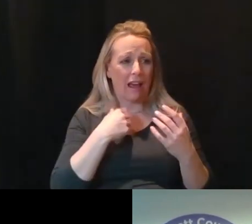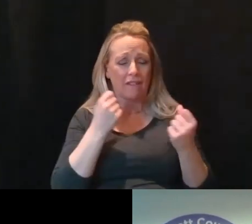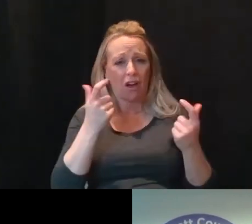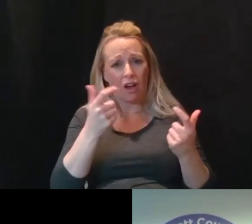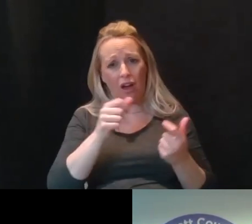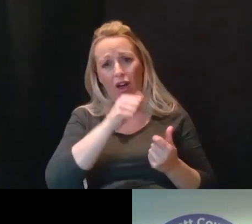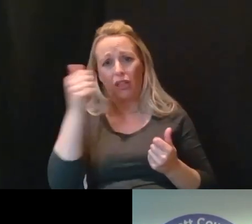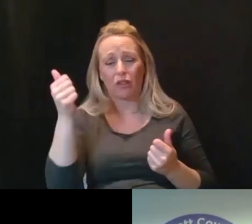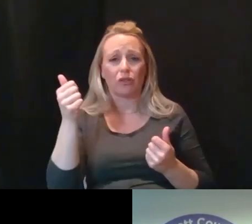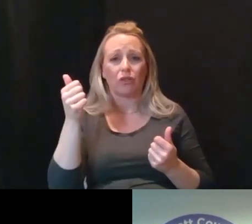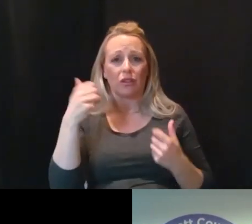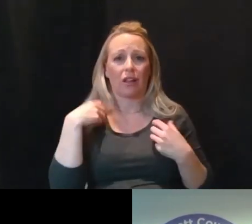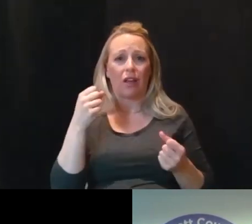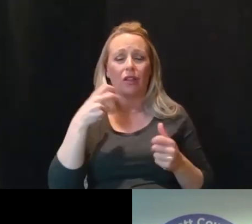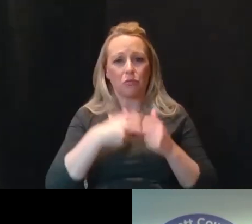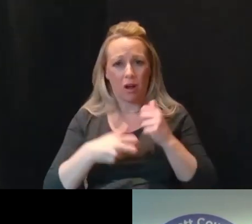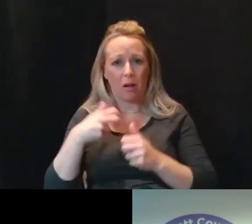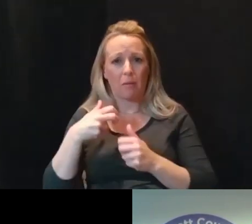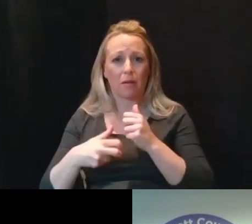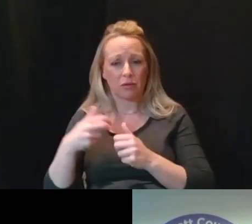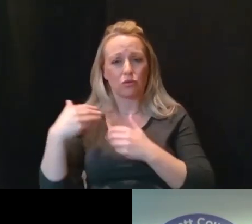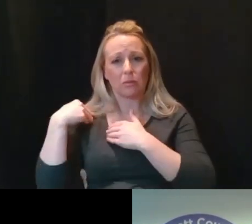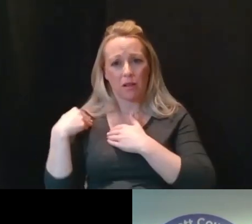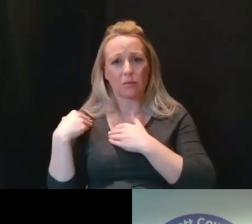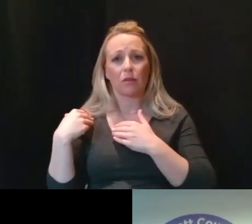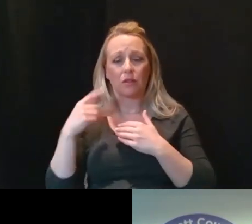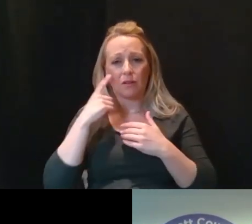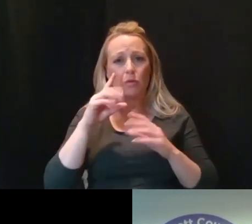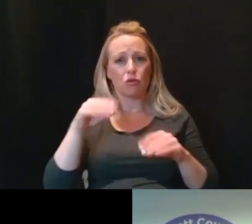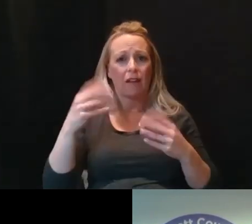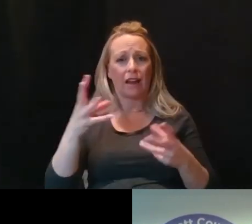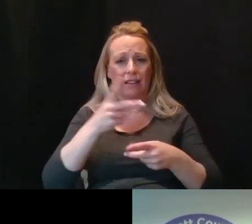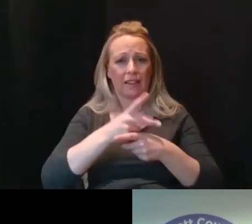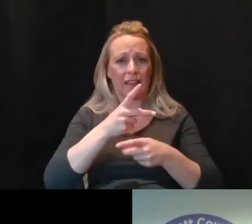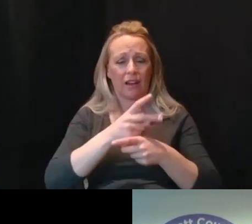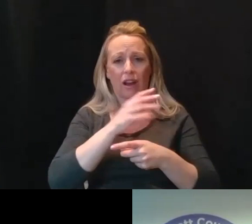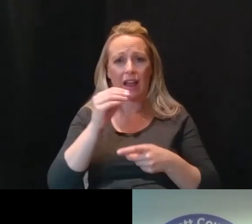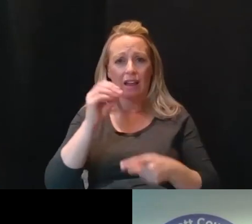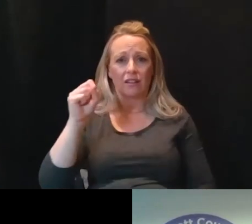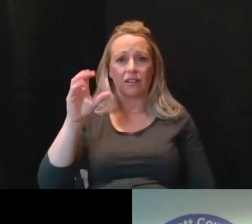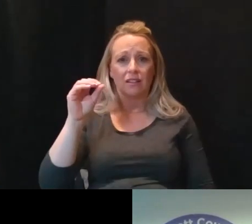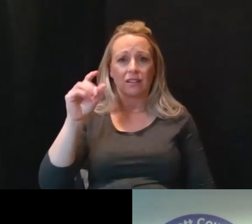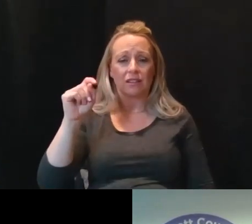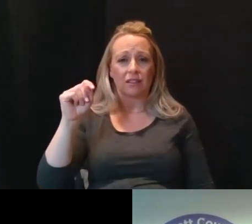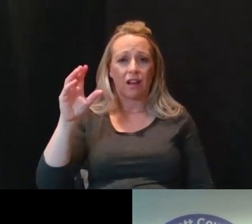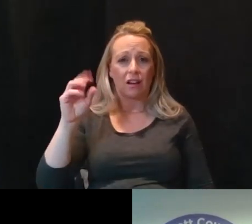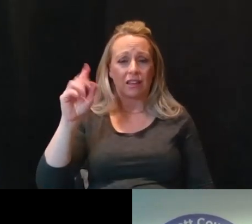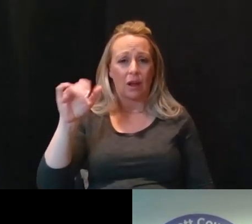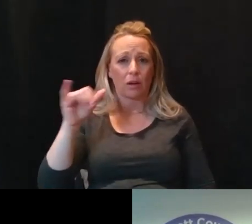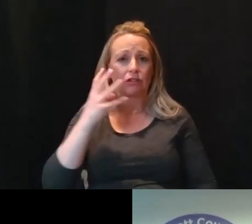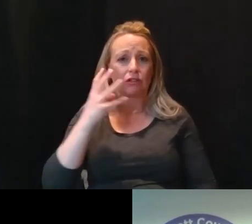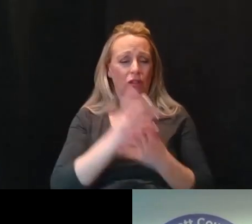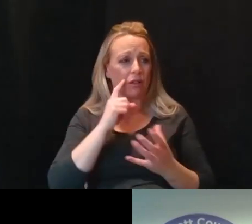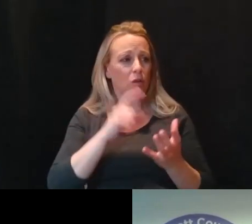Scott County at the health department. We're responsible for providing the care in the Scott County Jail, and it's both an arduous and